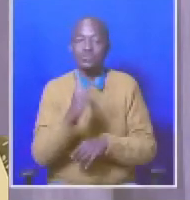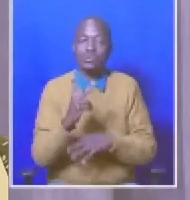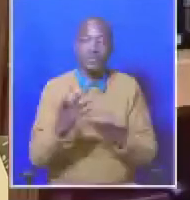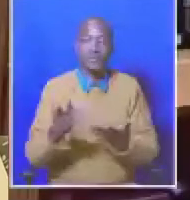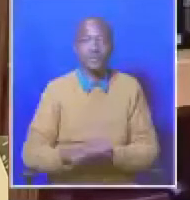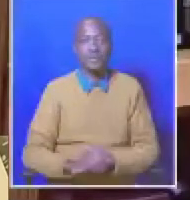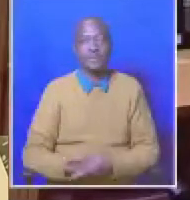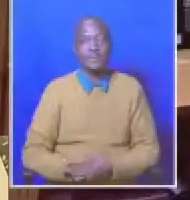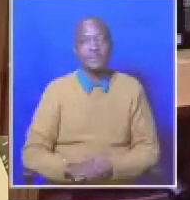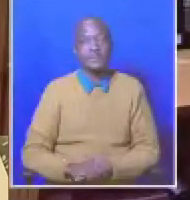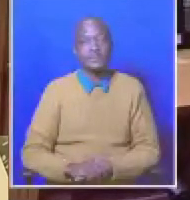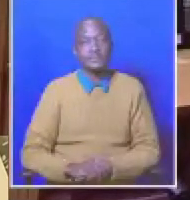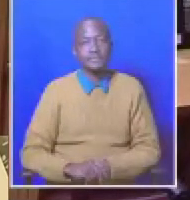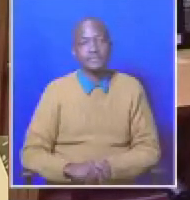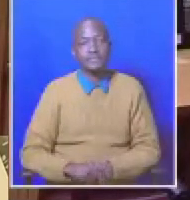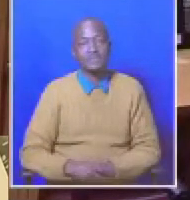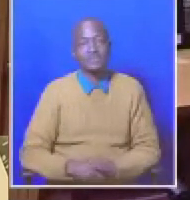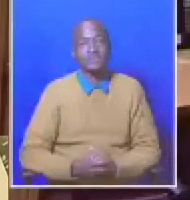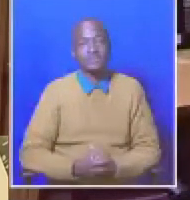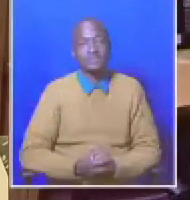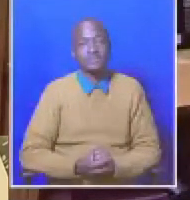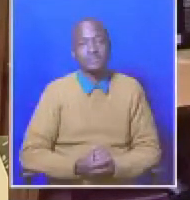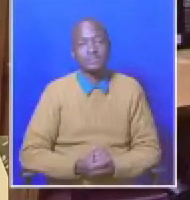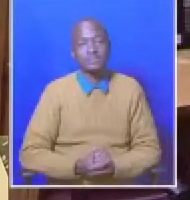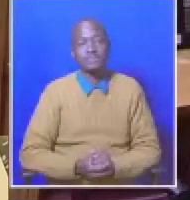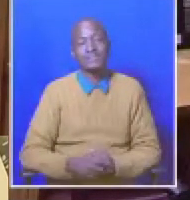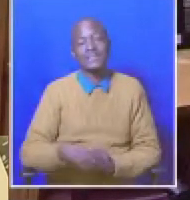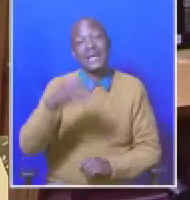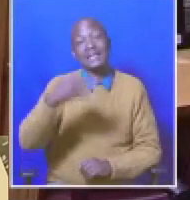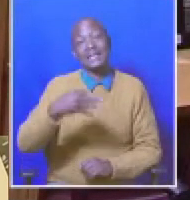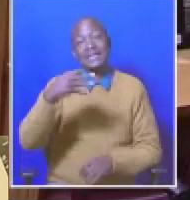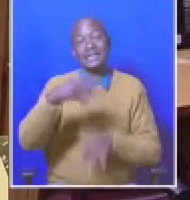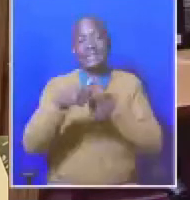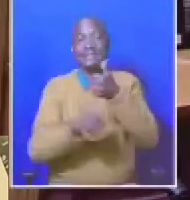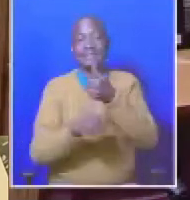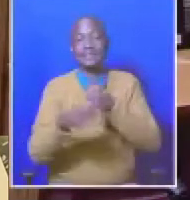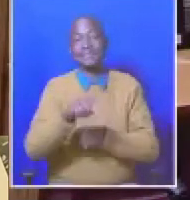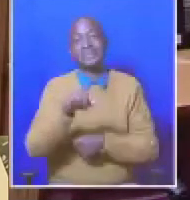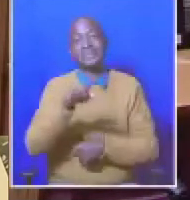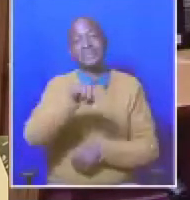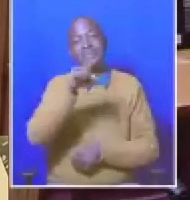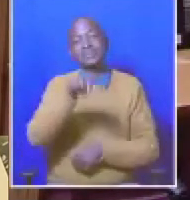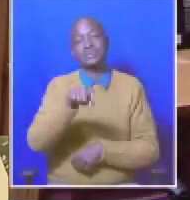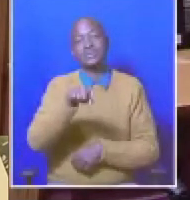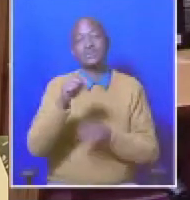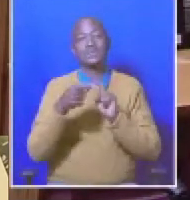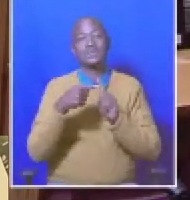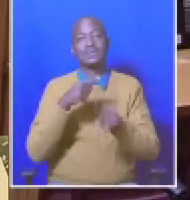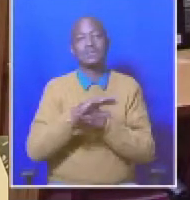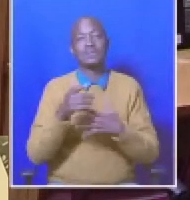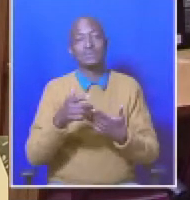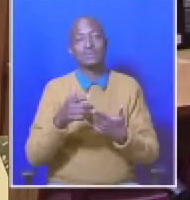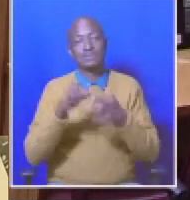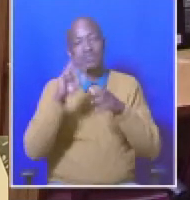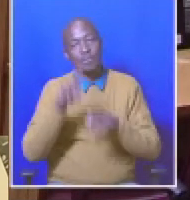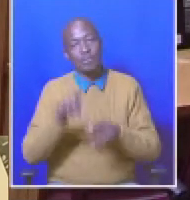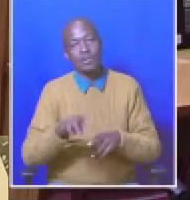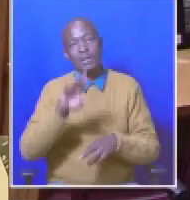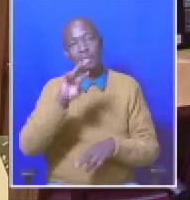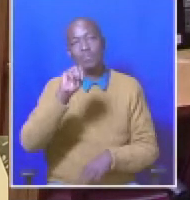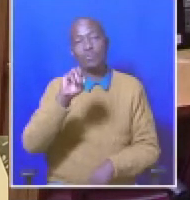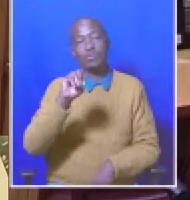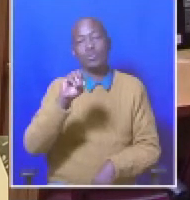Thank you very much, Deputy President. We'll proceed to the third supplementary question from Honorable